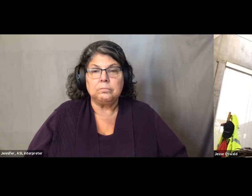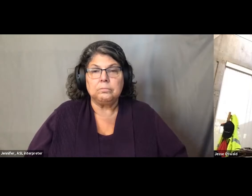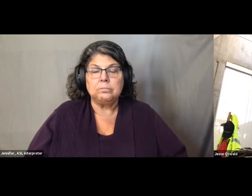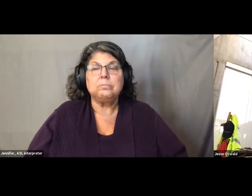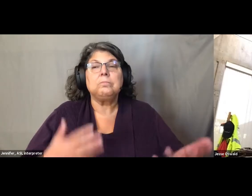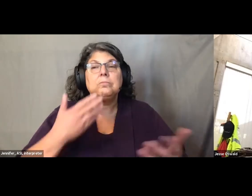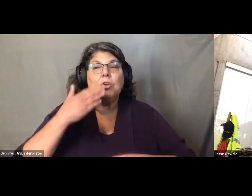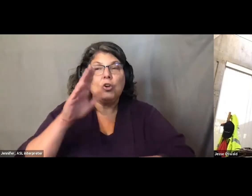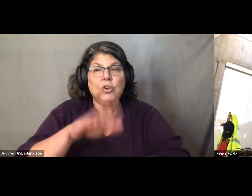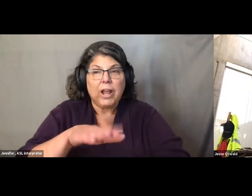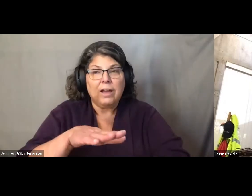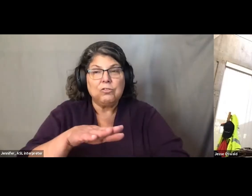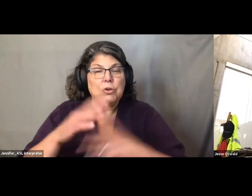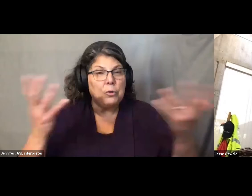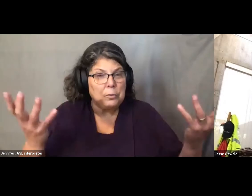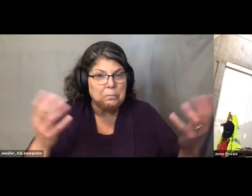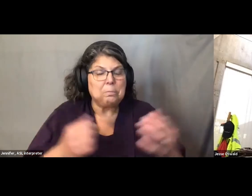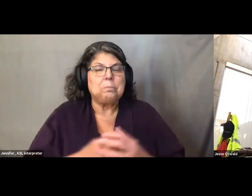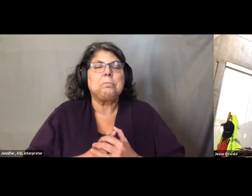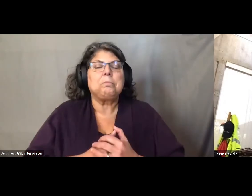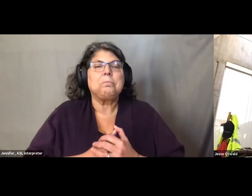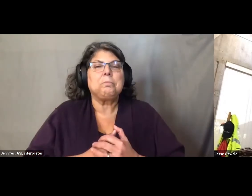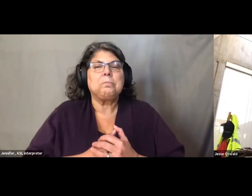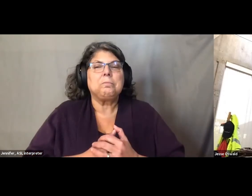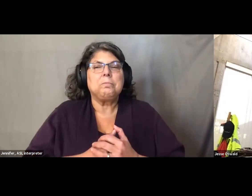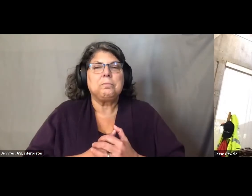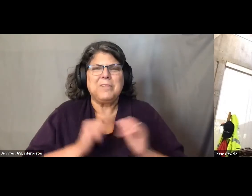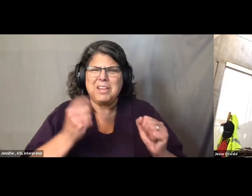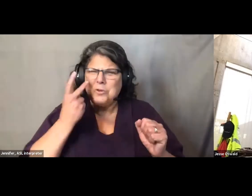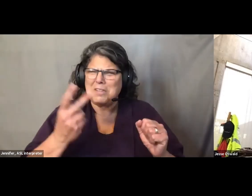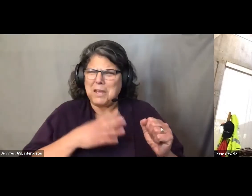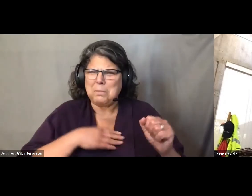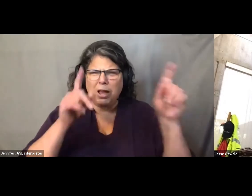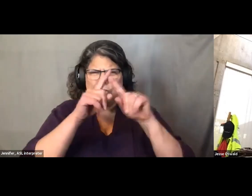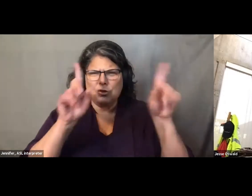Good afternoon, everybody. Can we see my screen or?